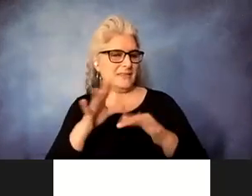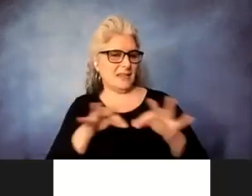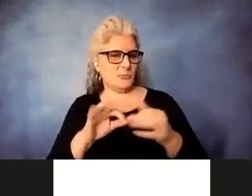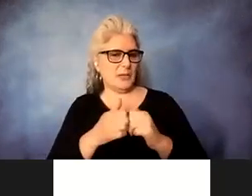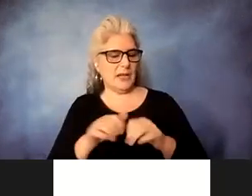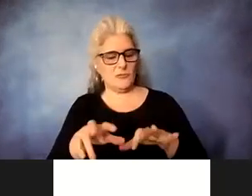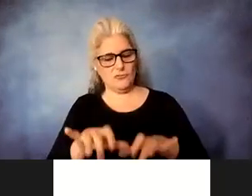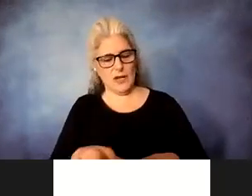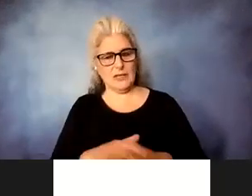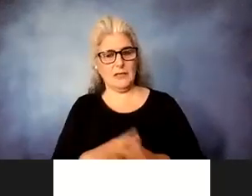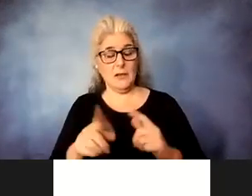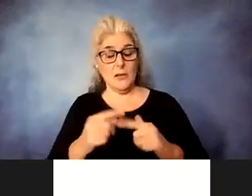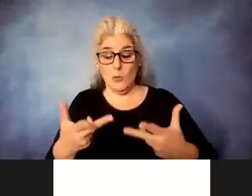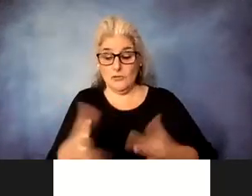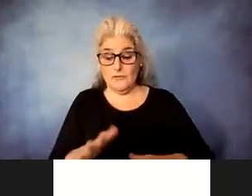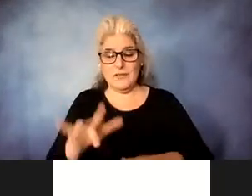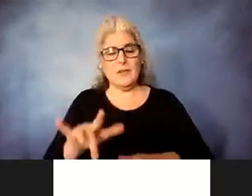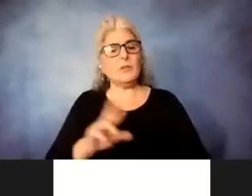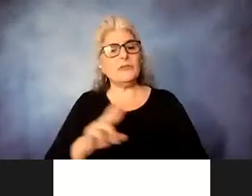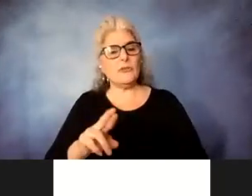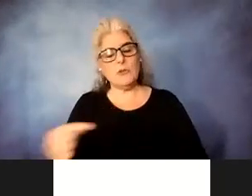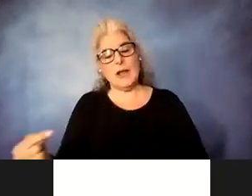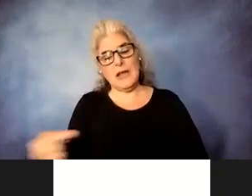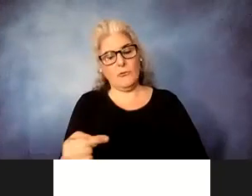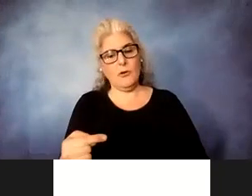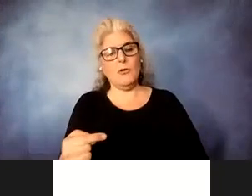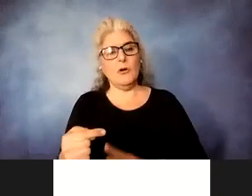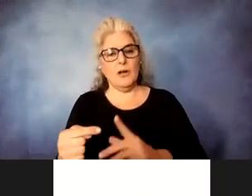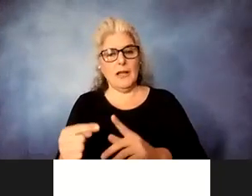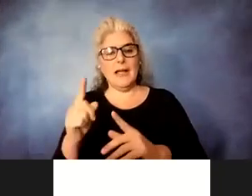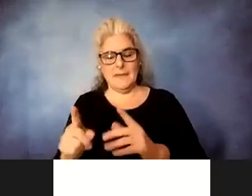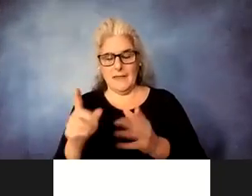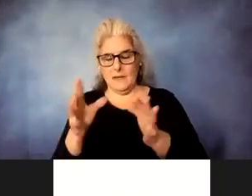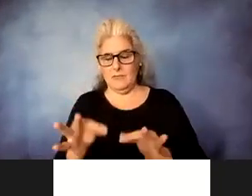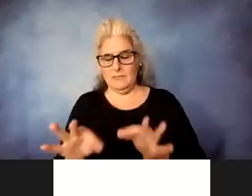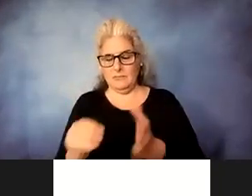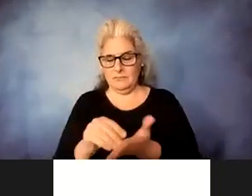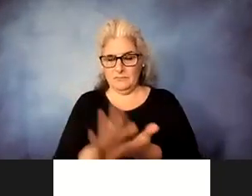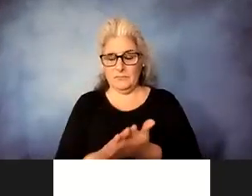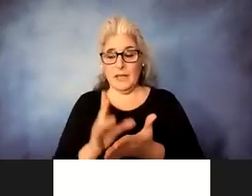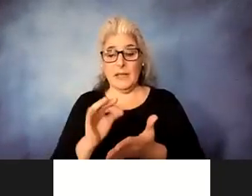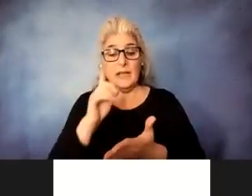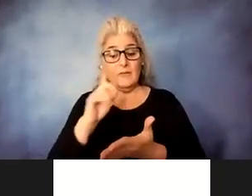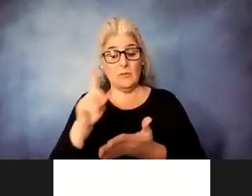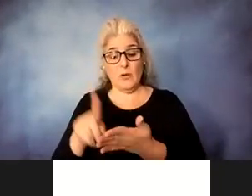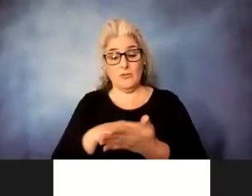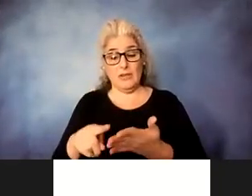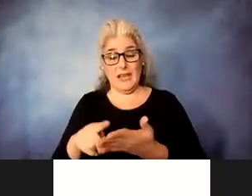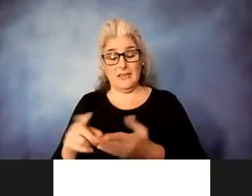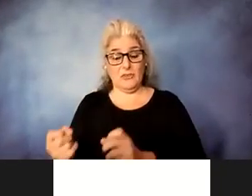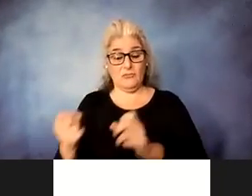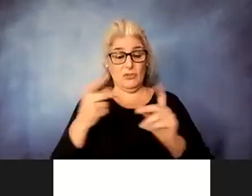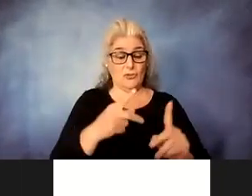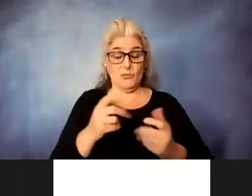the right arrow key to return to the contest and select this write-in candidate. To cancel and return to the contest without selecting this